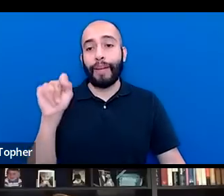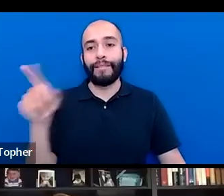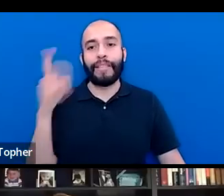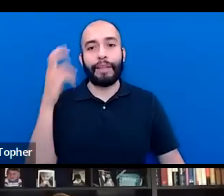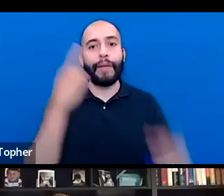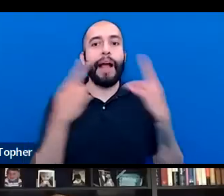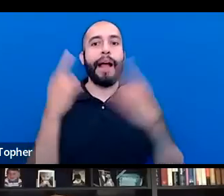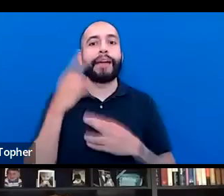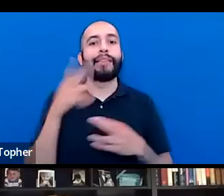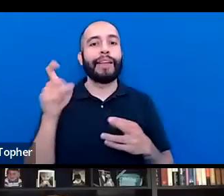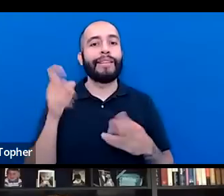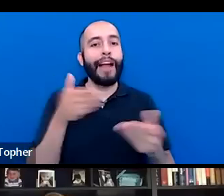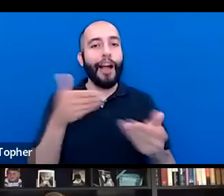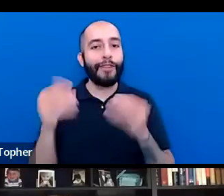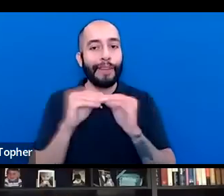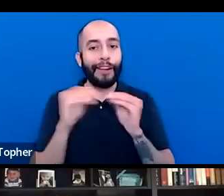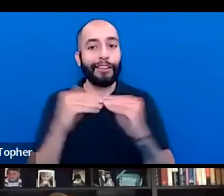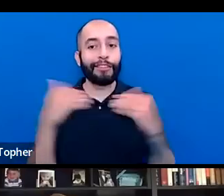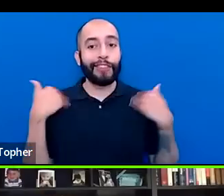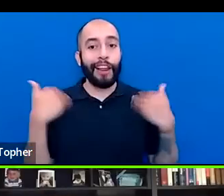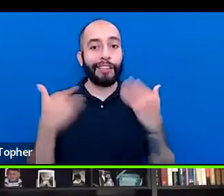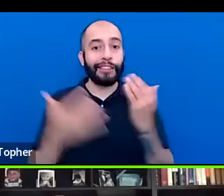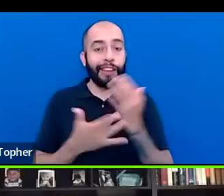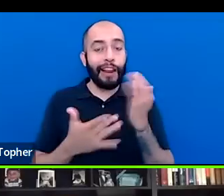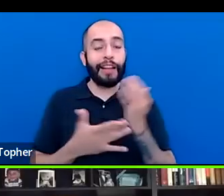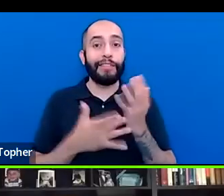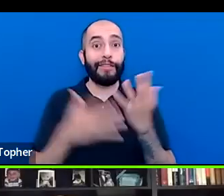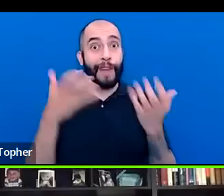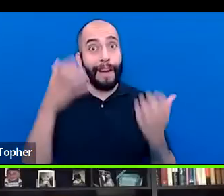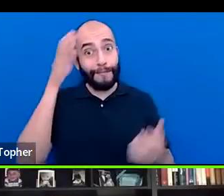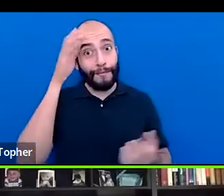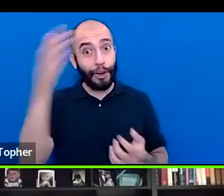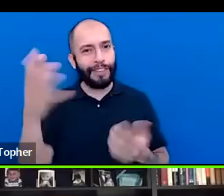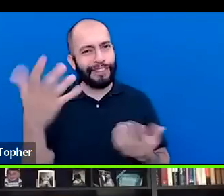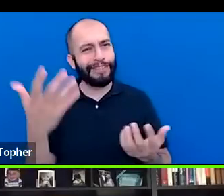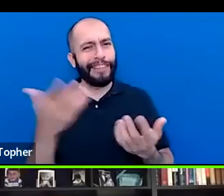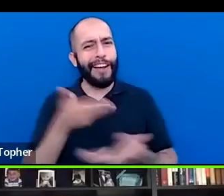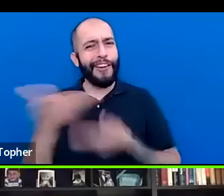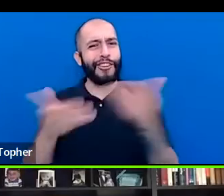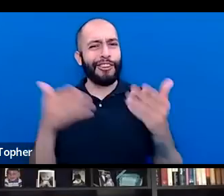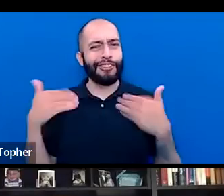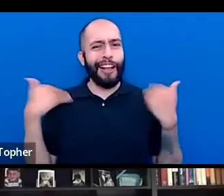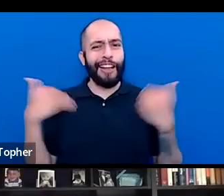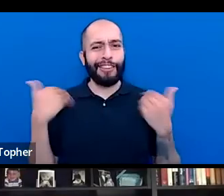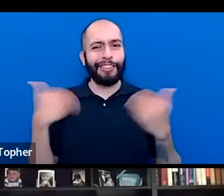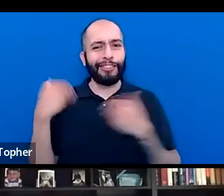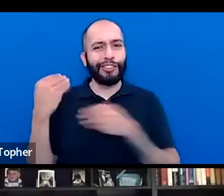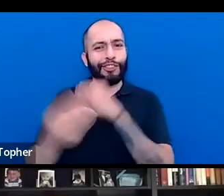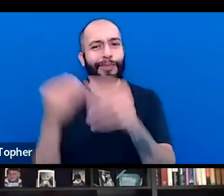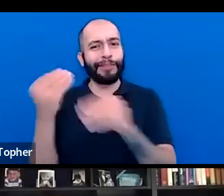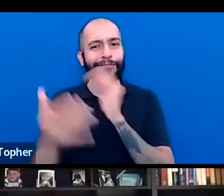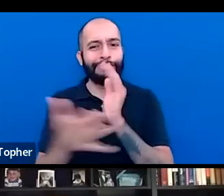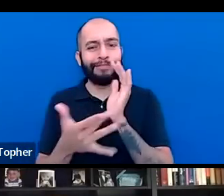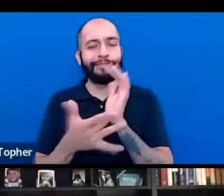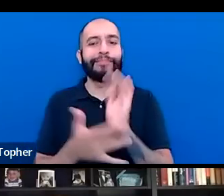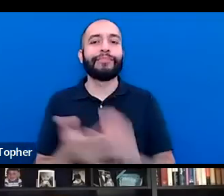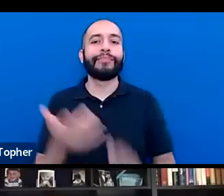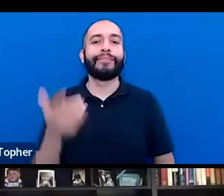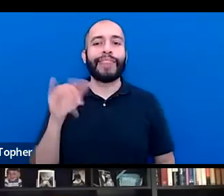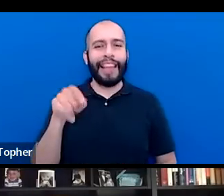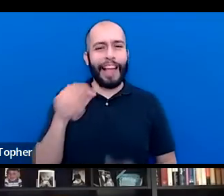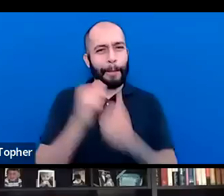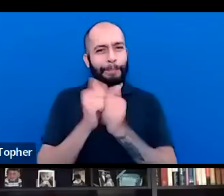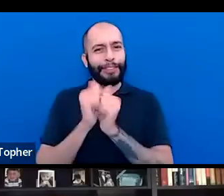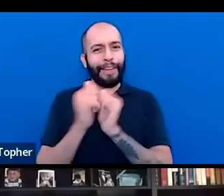this would be almost a competitive advantage Yes. over the anti-union Silicon Valley folk.